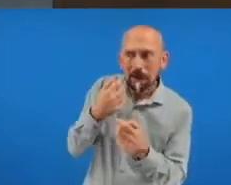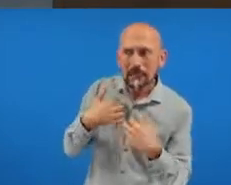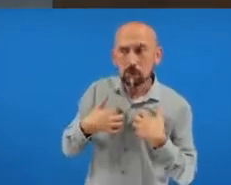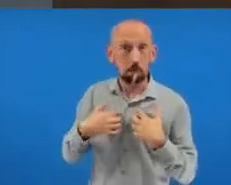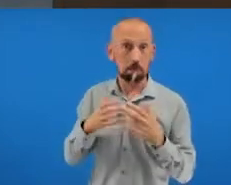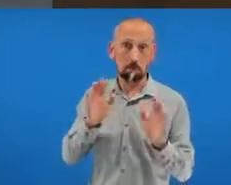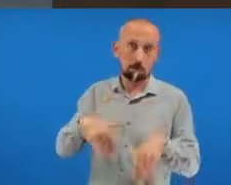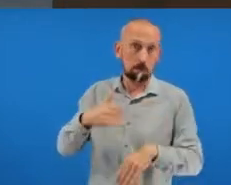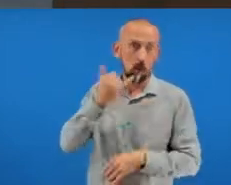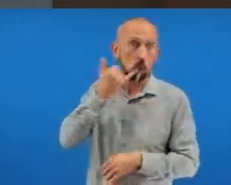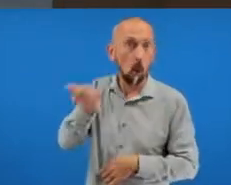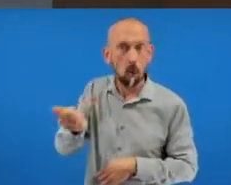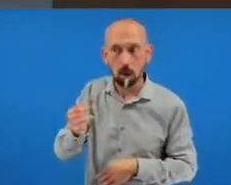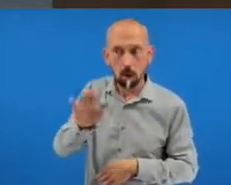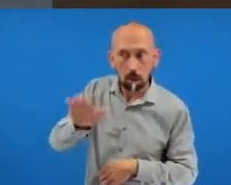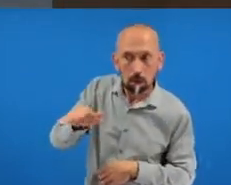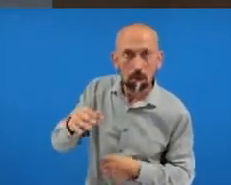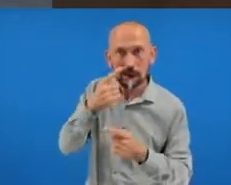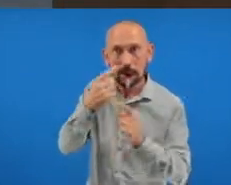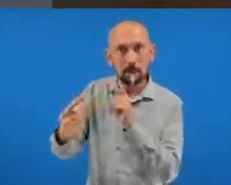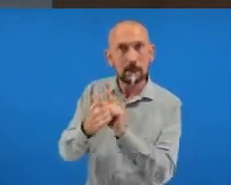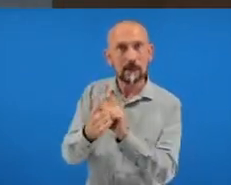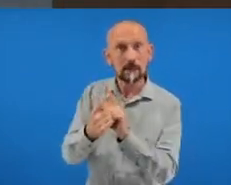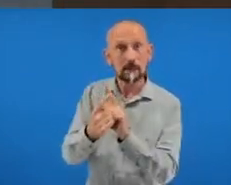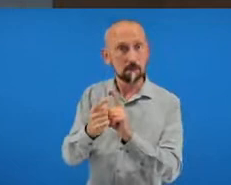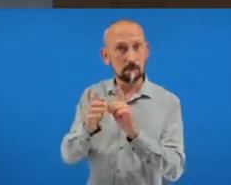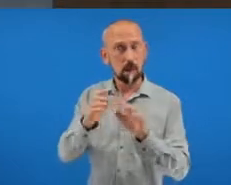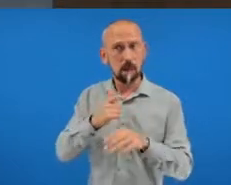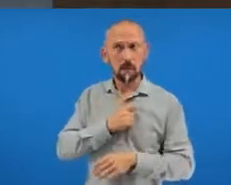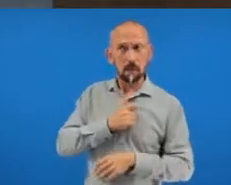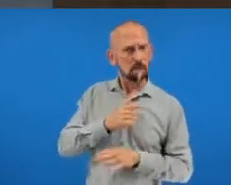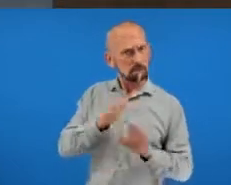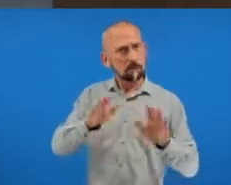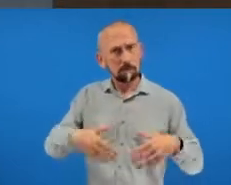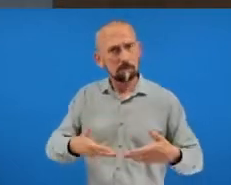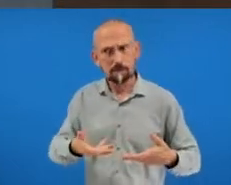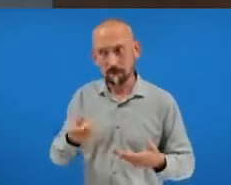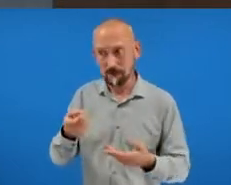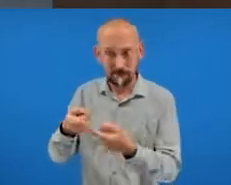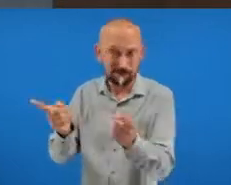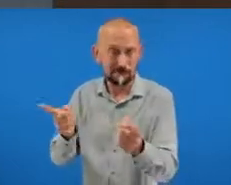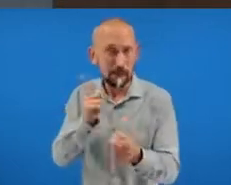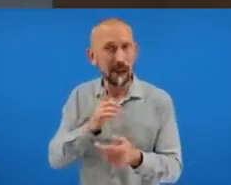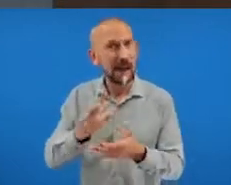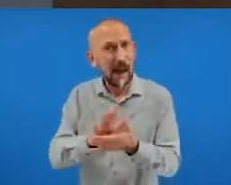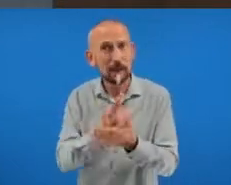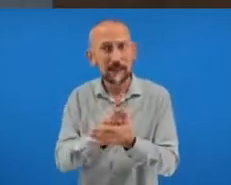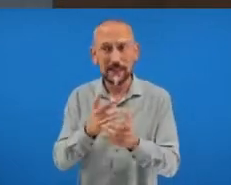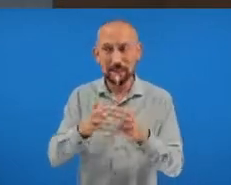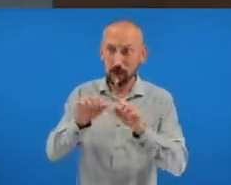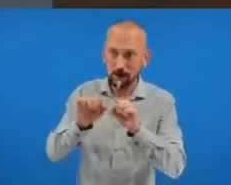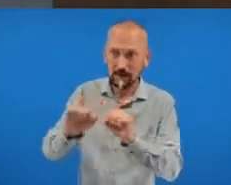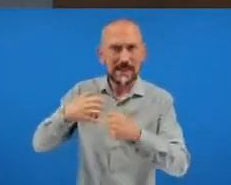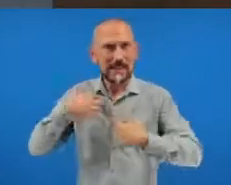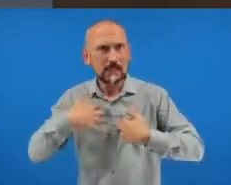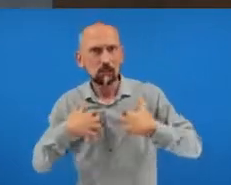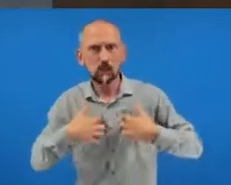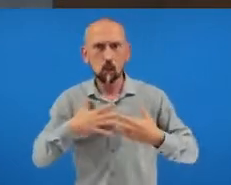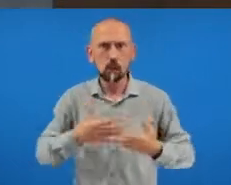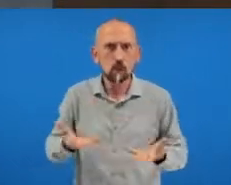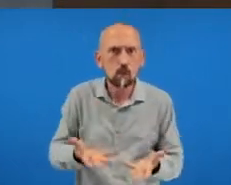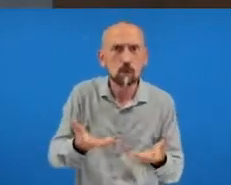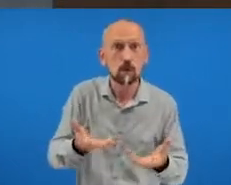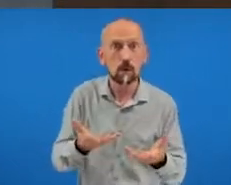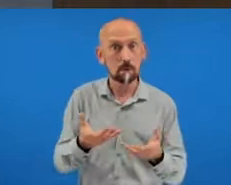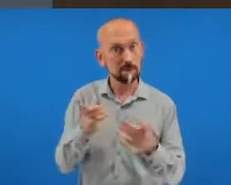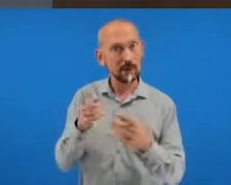if you can meet, and don't be afraid to do that, because people will be happy to talk about the things that they're interested and passionate about, and they'll appreciate